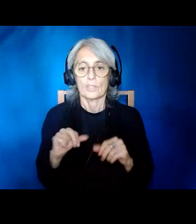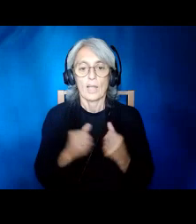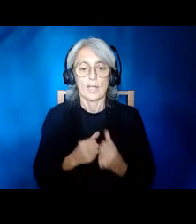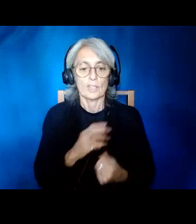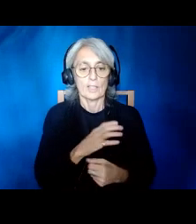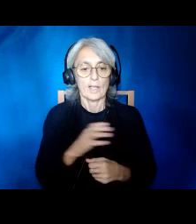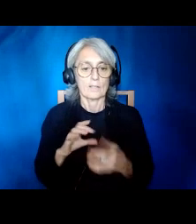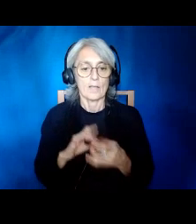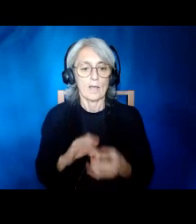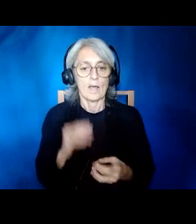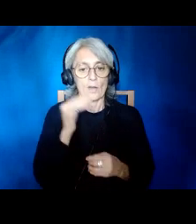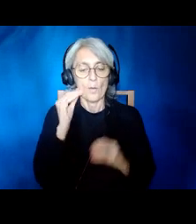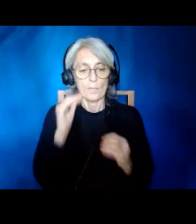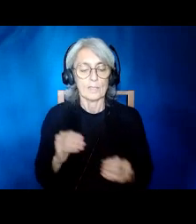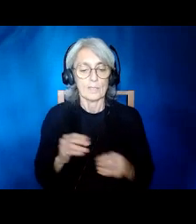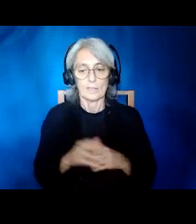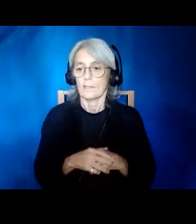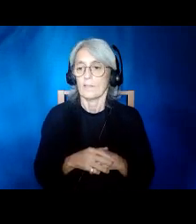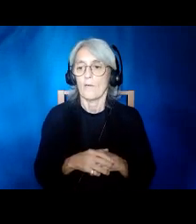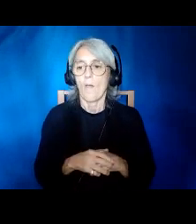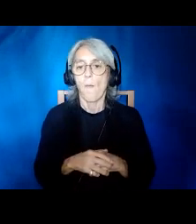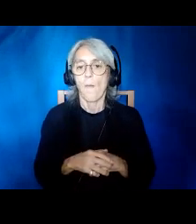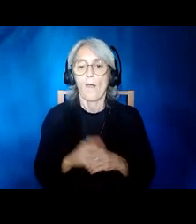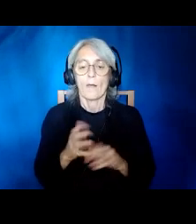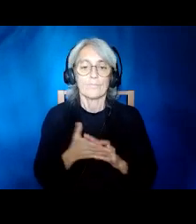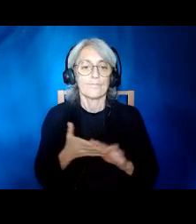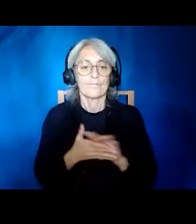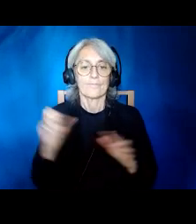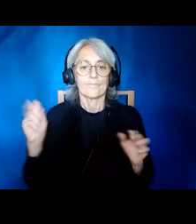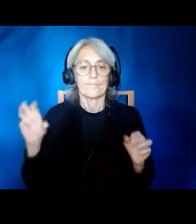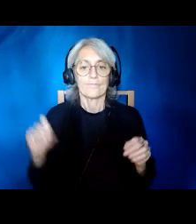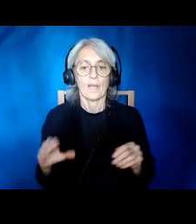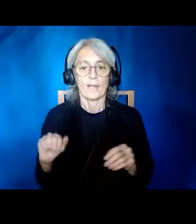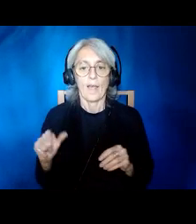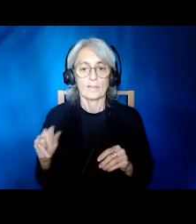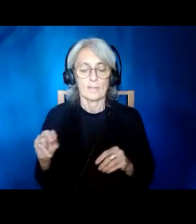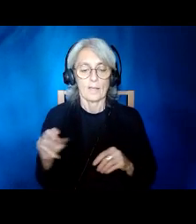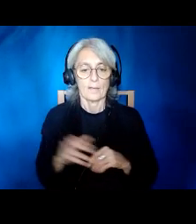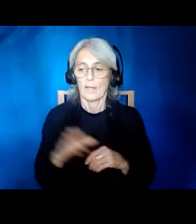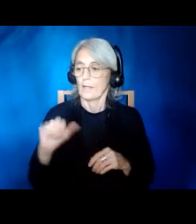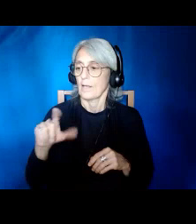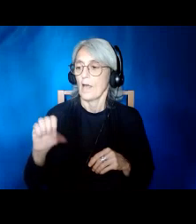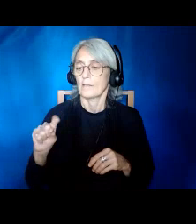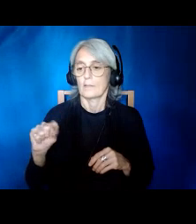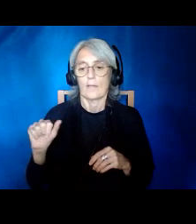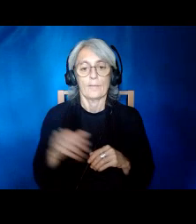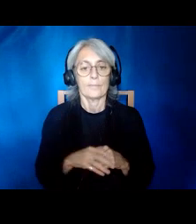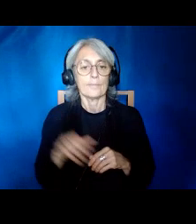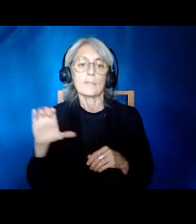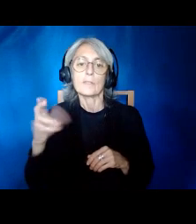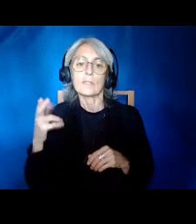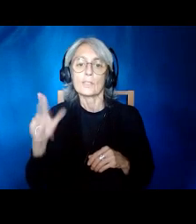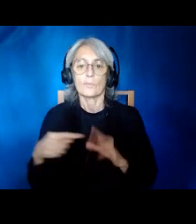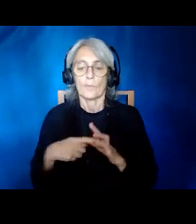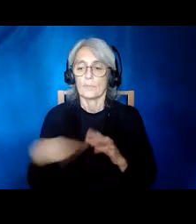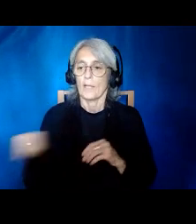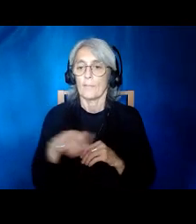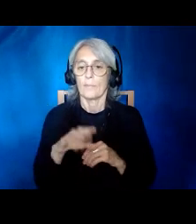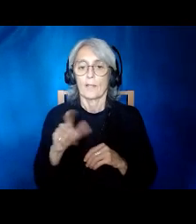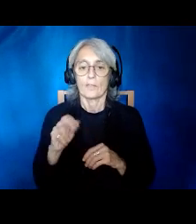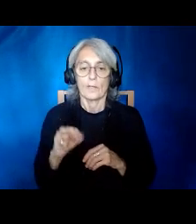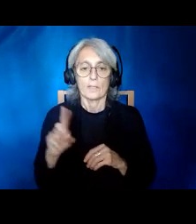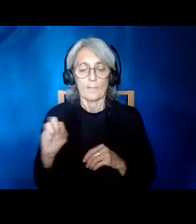Homelessness, the California Health and Human Services Agency, and CalSTA. CalSTA is represented on the task force by CHP, Caltrans, and